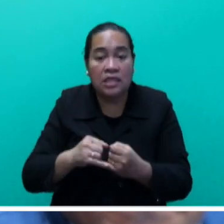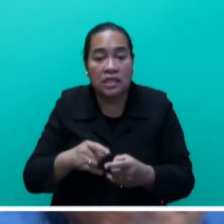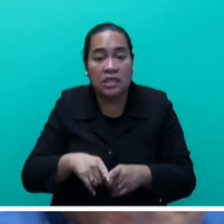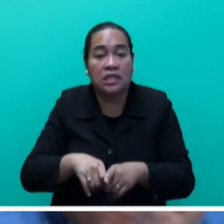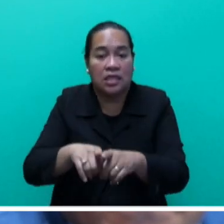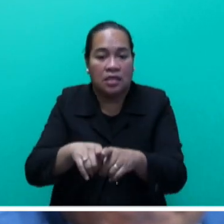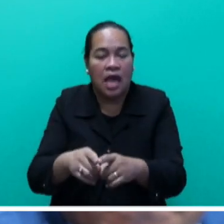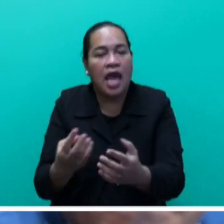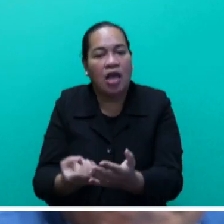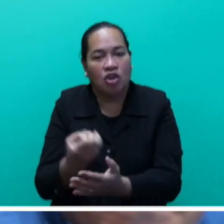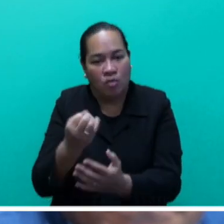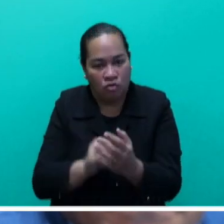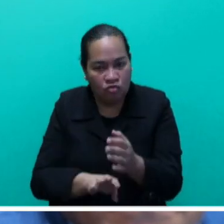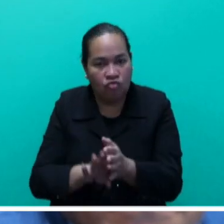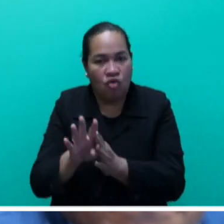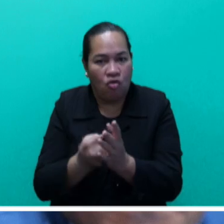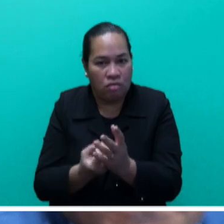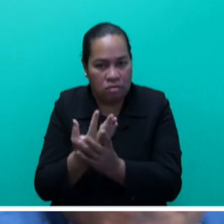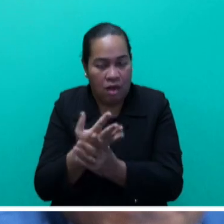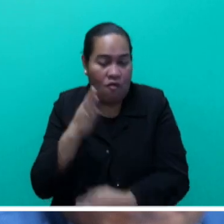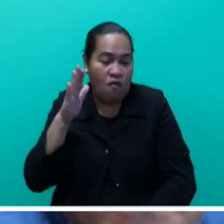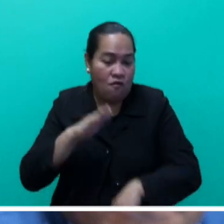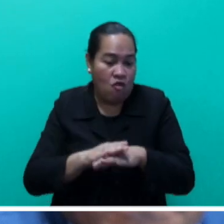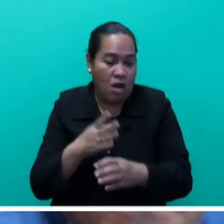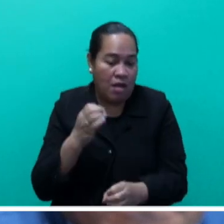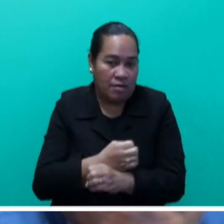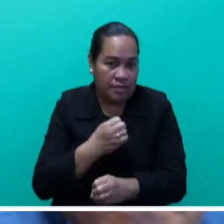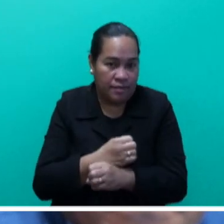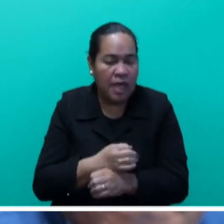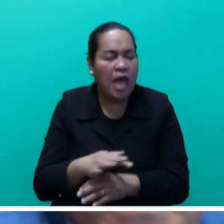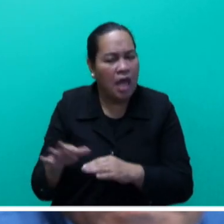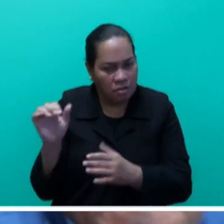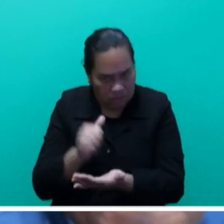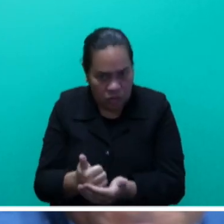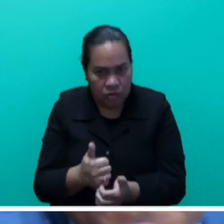growth, full and productive employment, and decent work for all.